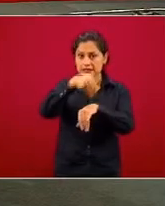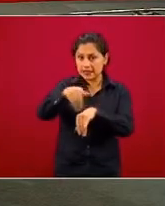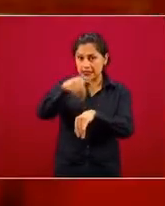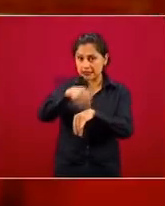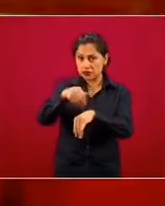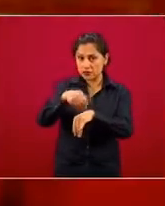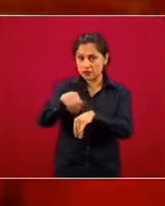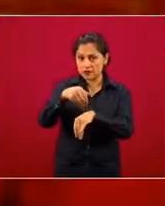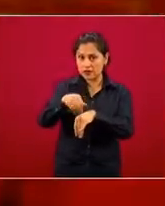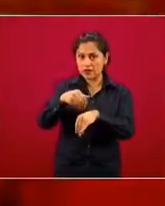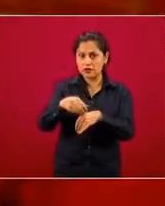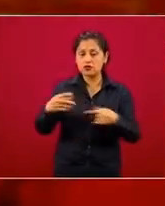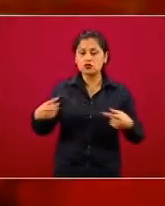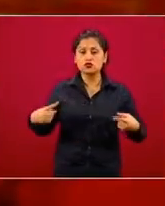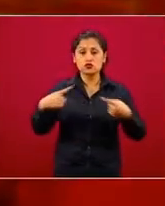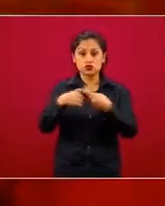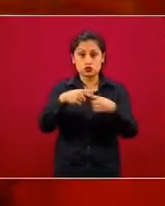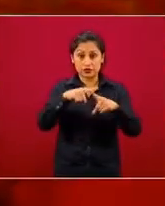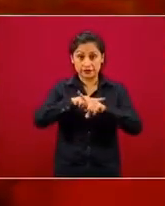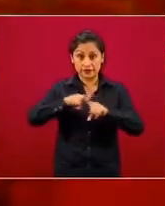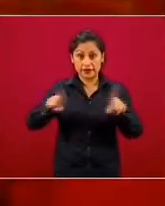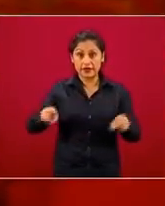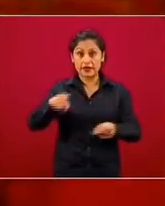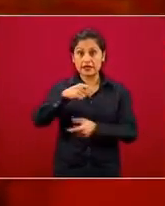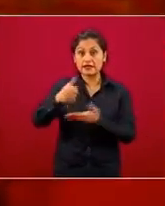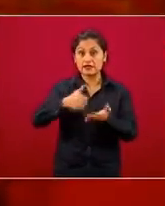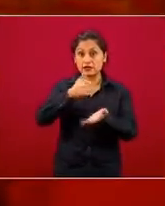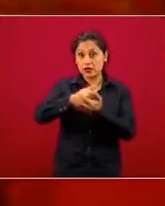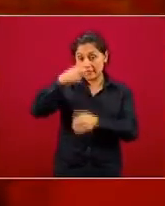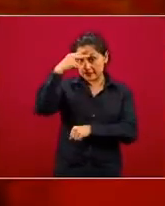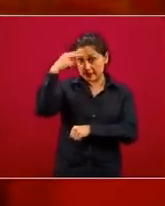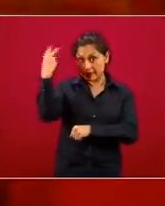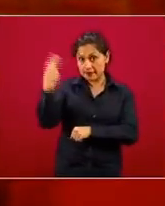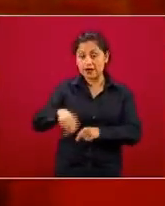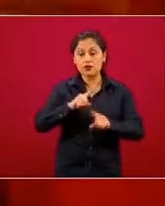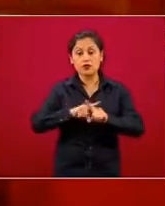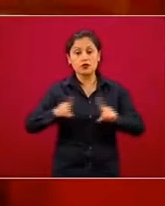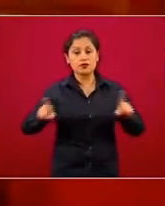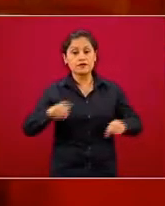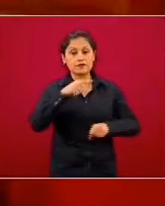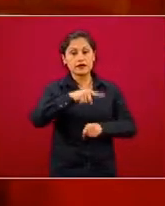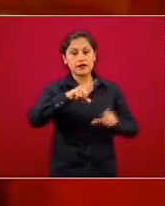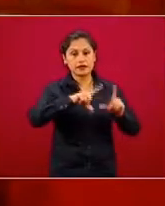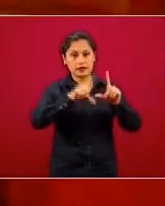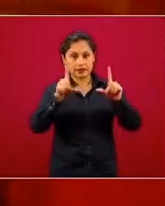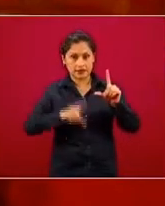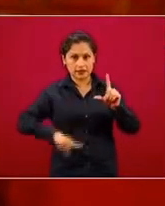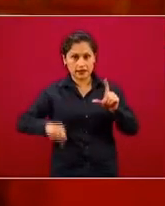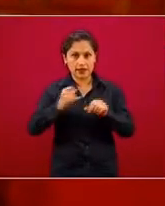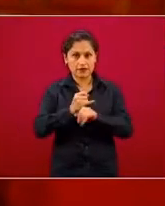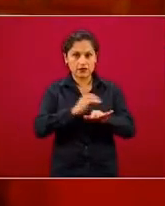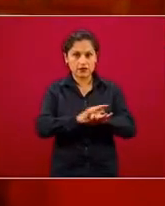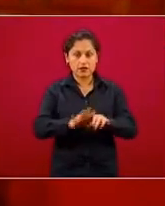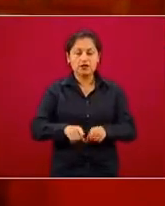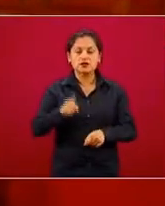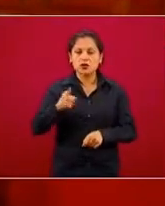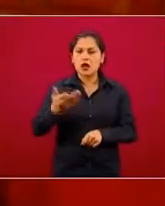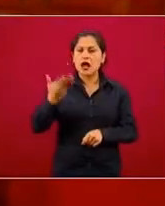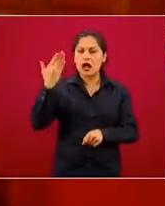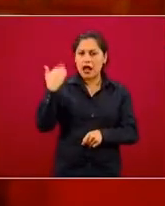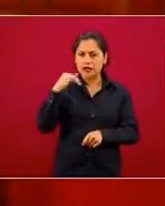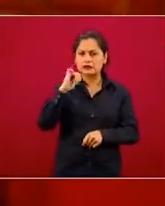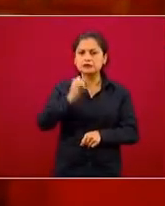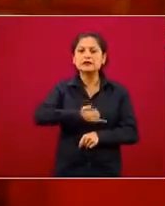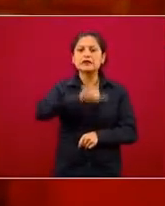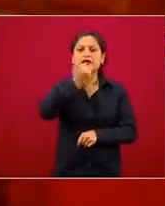discrepancy que with the presentan en el numbers caso de of la Ciudad de Mexican City and México their y federal a nivel numbers? federal? That it Salvo might un have caso been a que hubo por ahí typo, un but error de dedo. us who